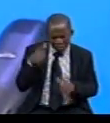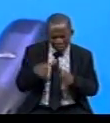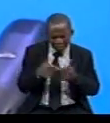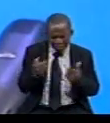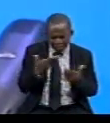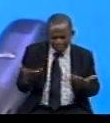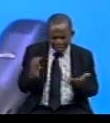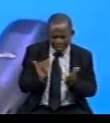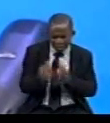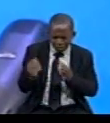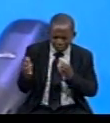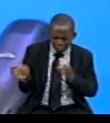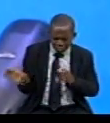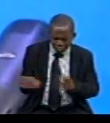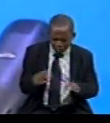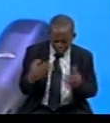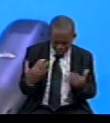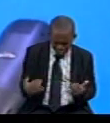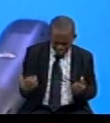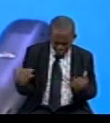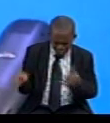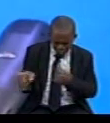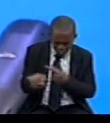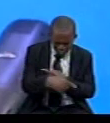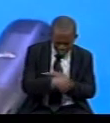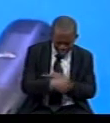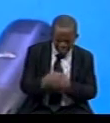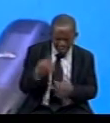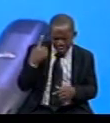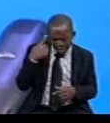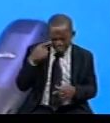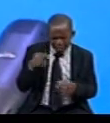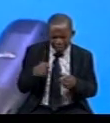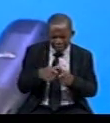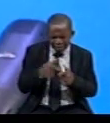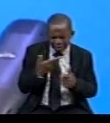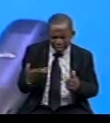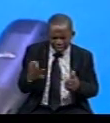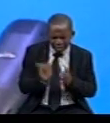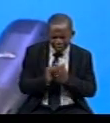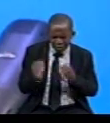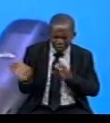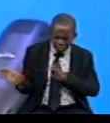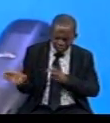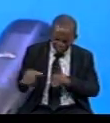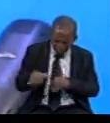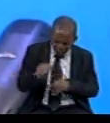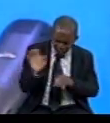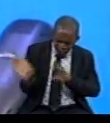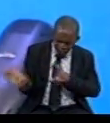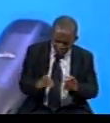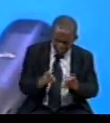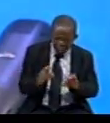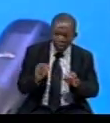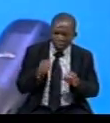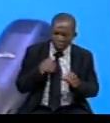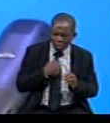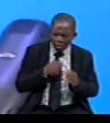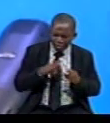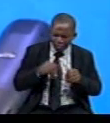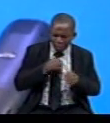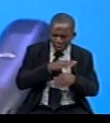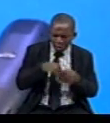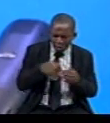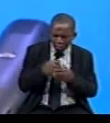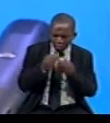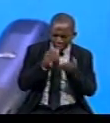today, and yet for what You are still going to do. We give You all the glory. And we pray,